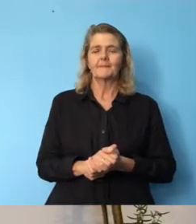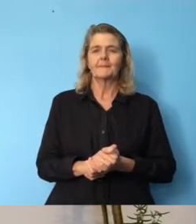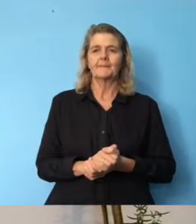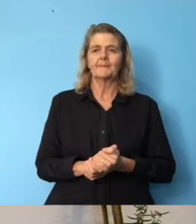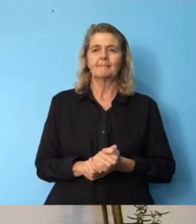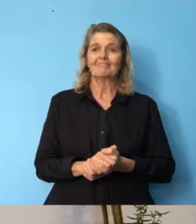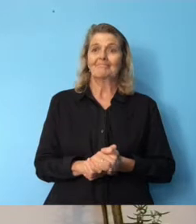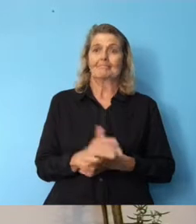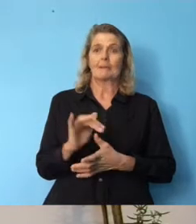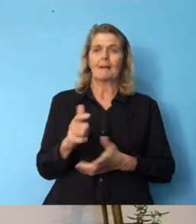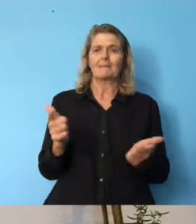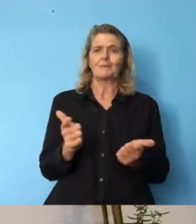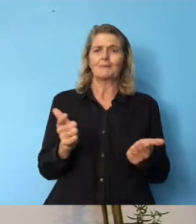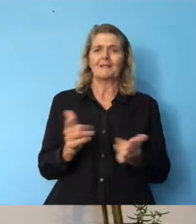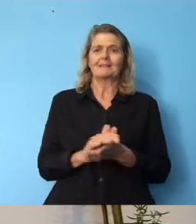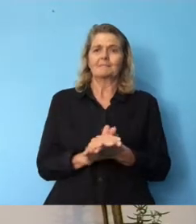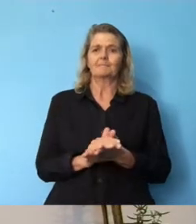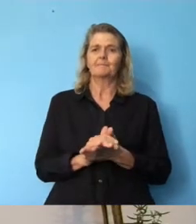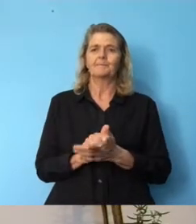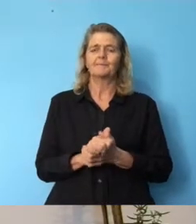That's probably too much.